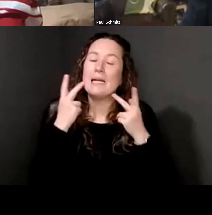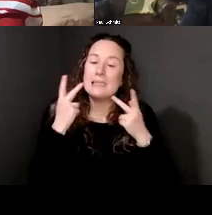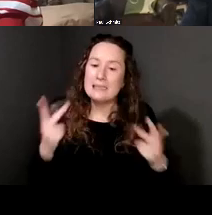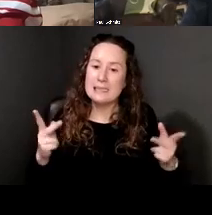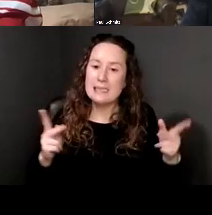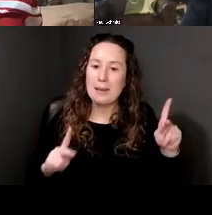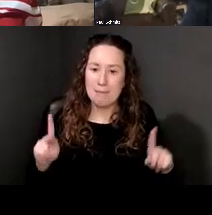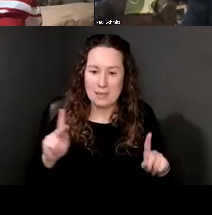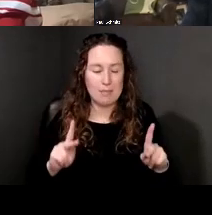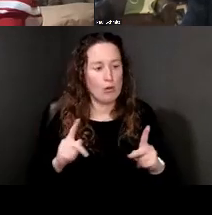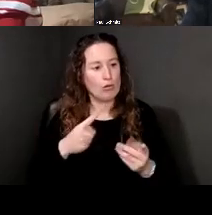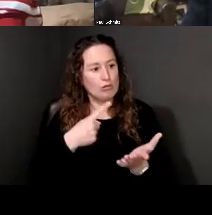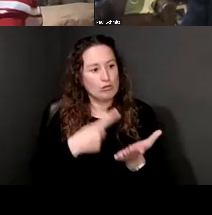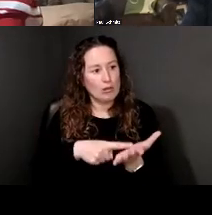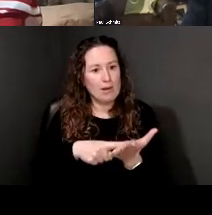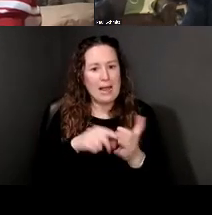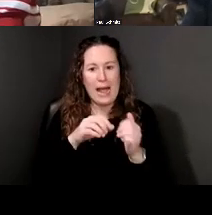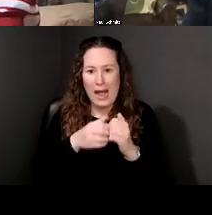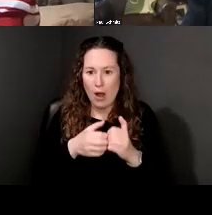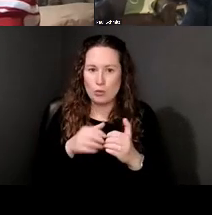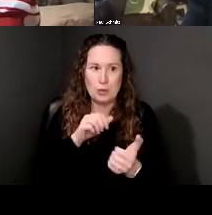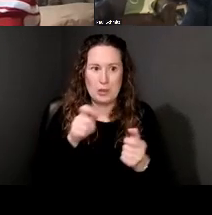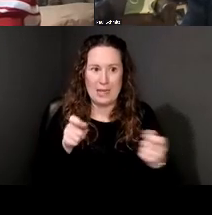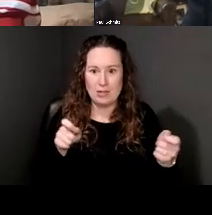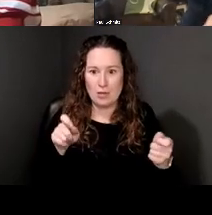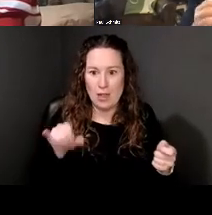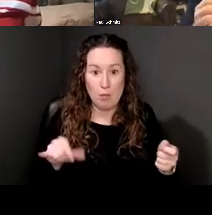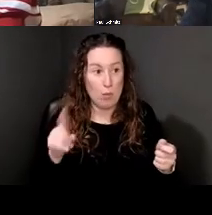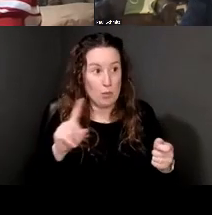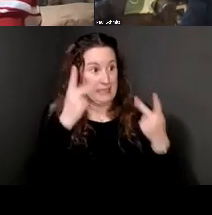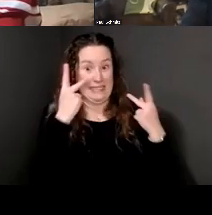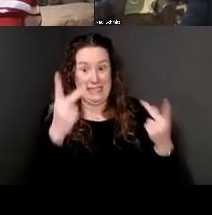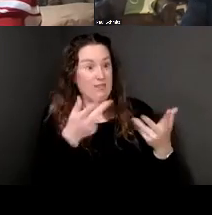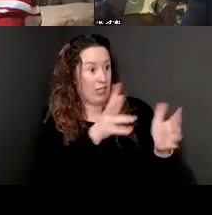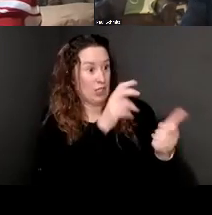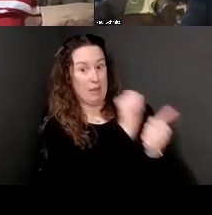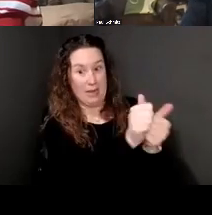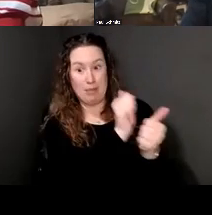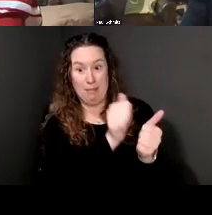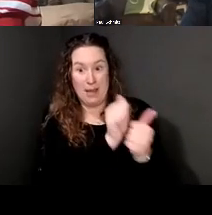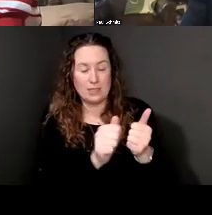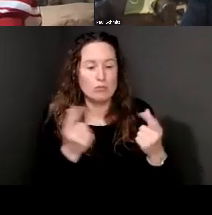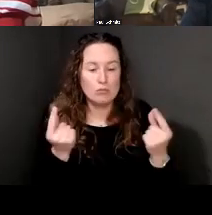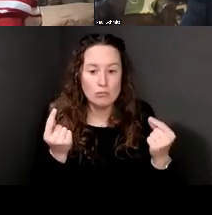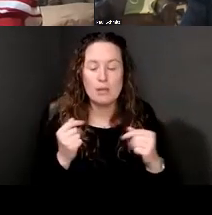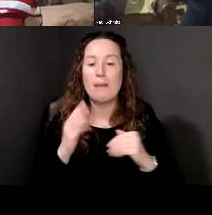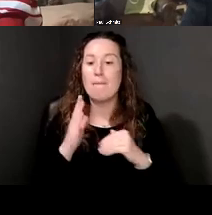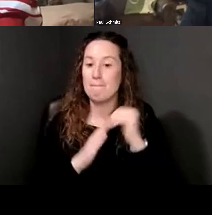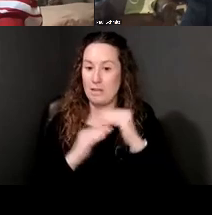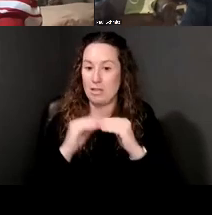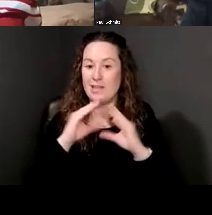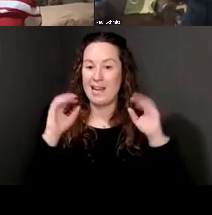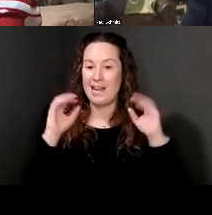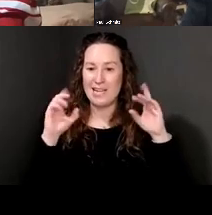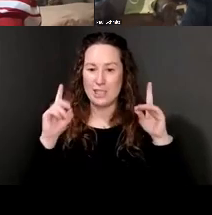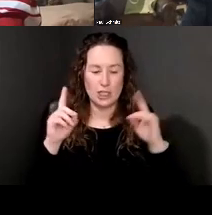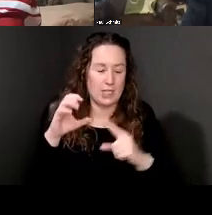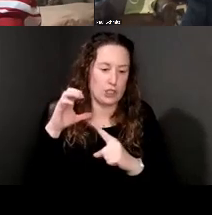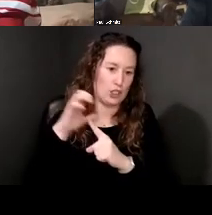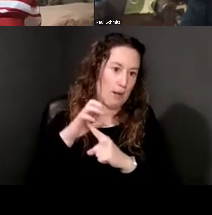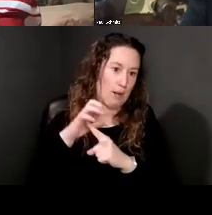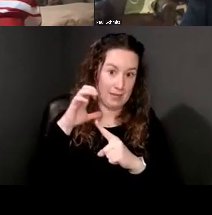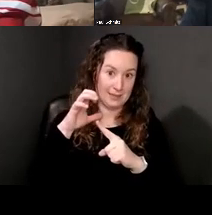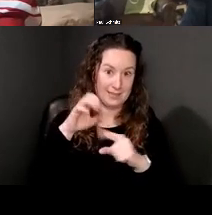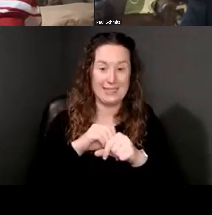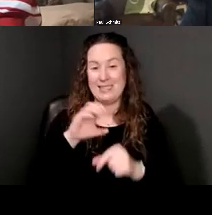that are trying to deal with this in states where they have passed these things is one is building and educating champions, especially in the civic